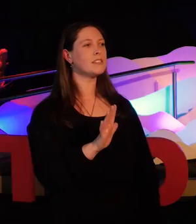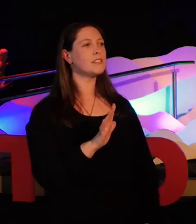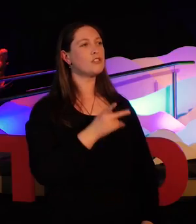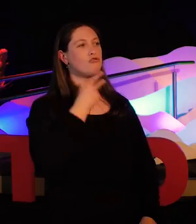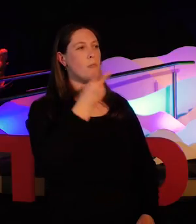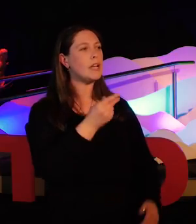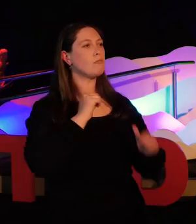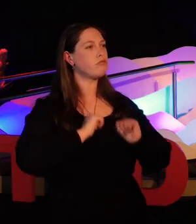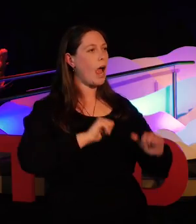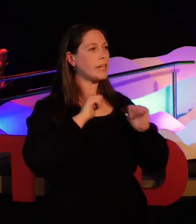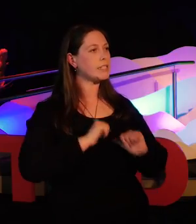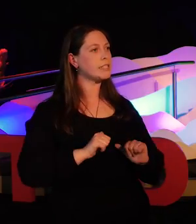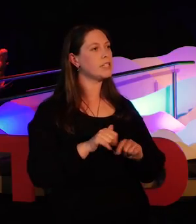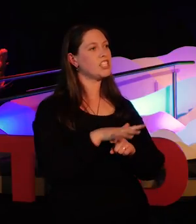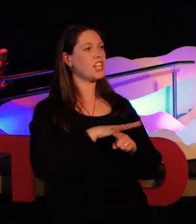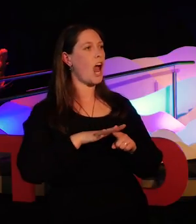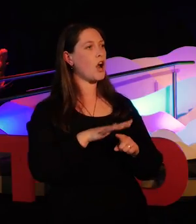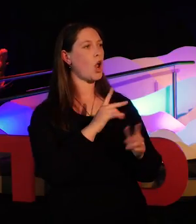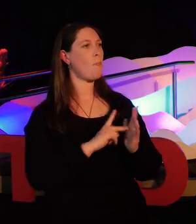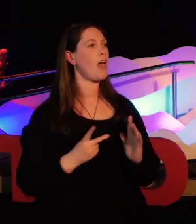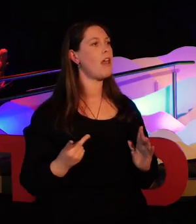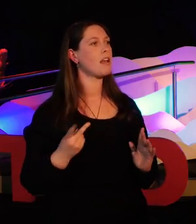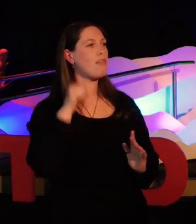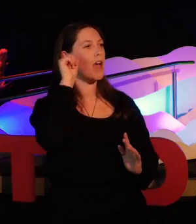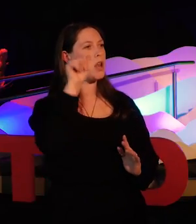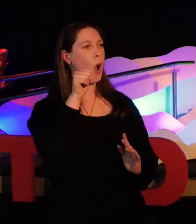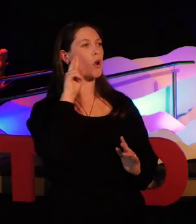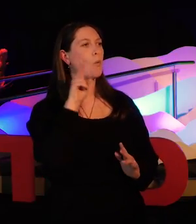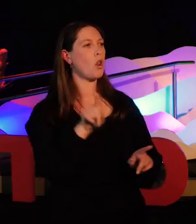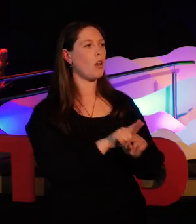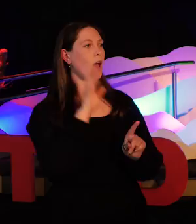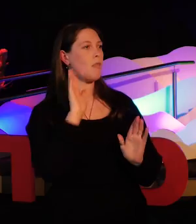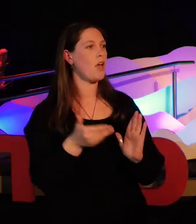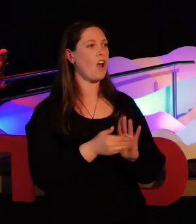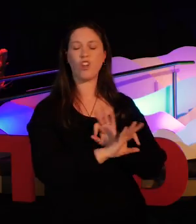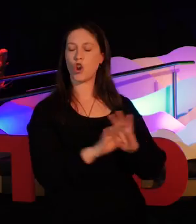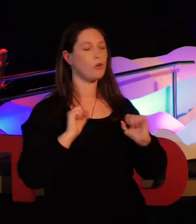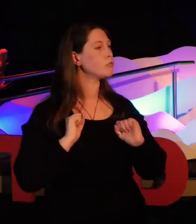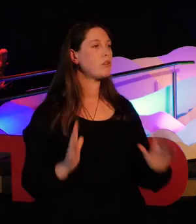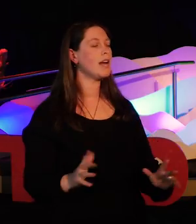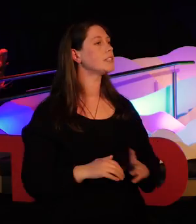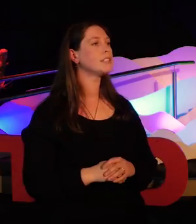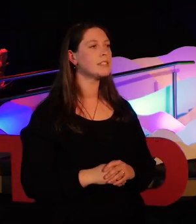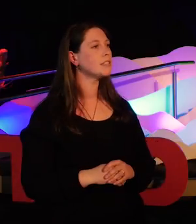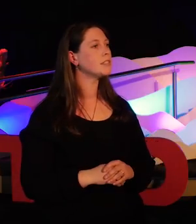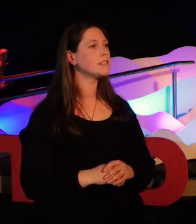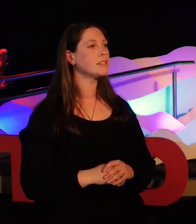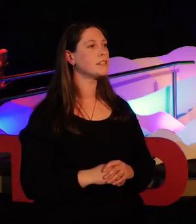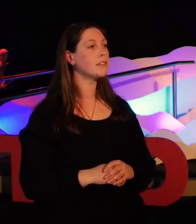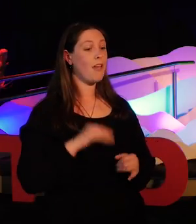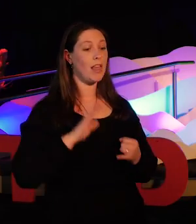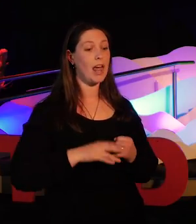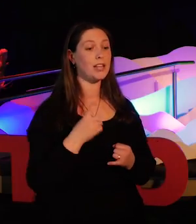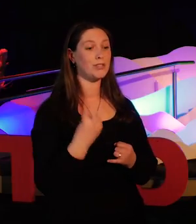is repeated rehearsal, scenario planning. They know exactly what they're walking into, no surprises. And the last two of those